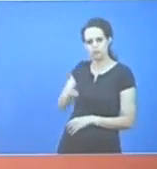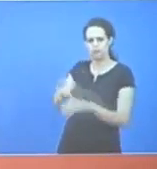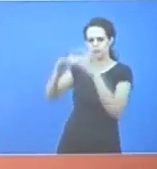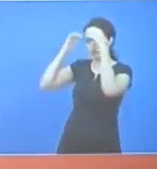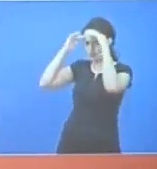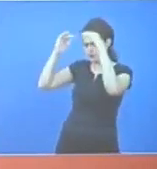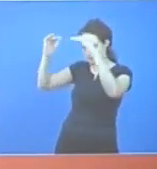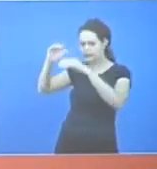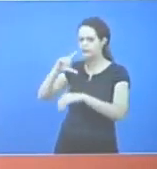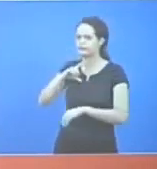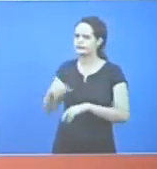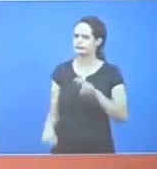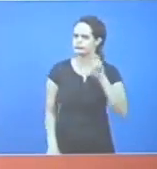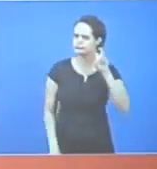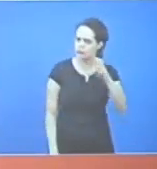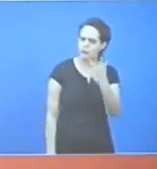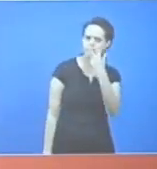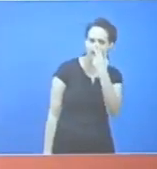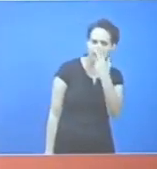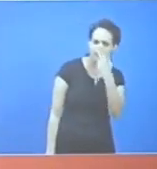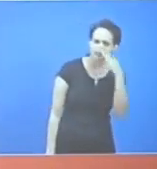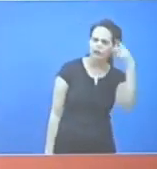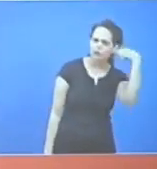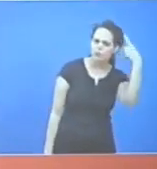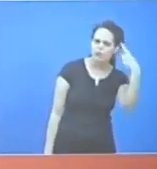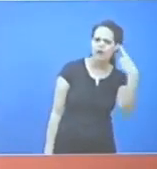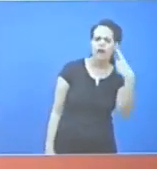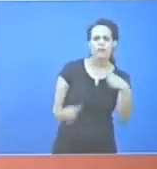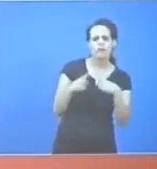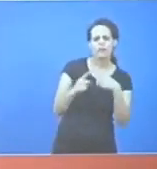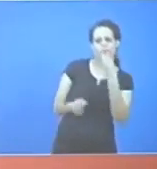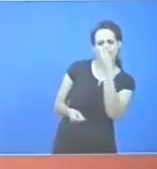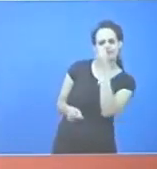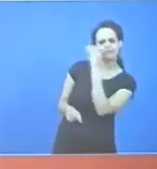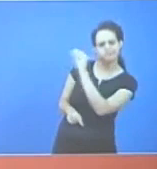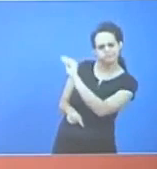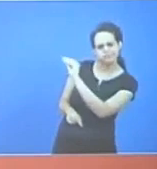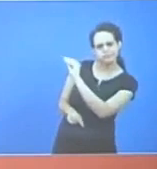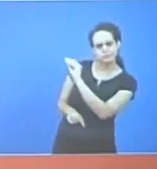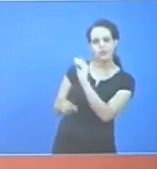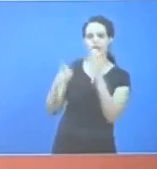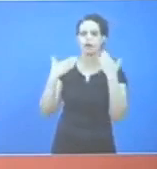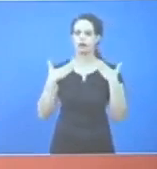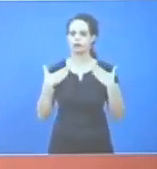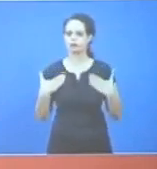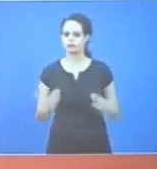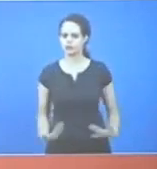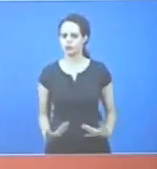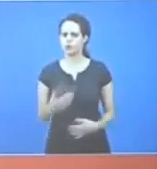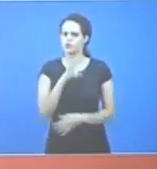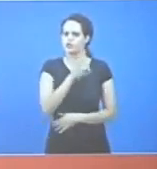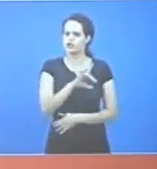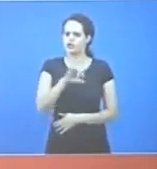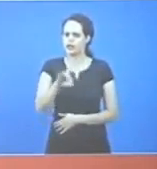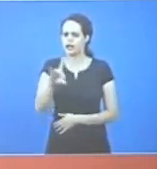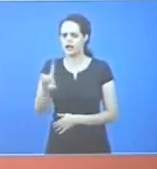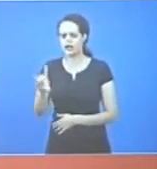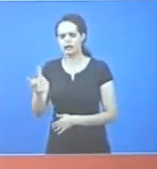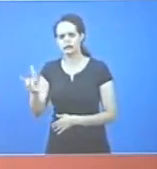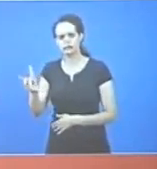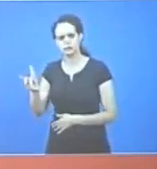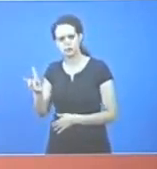five brides which were prudent and two like a fool, the other five. So the position of the